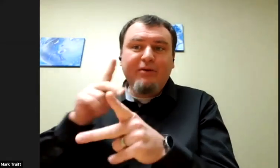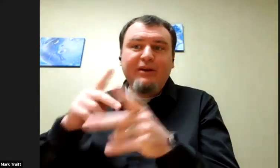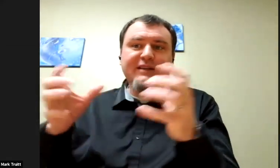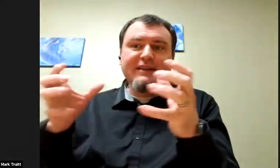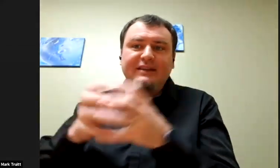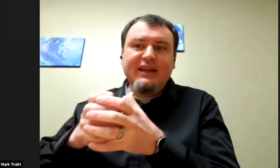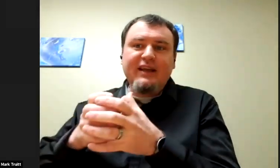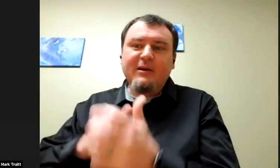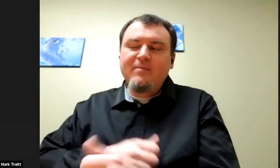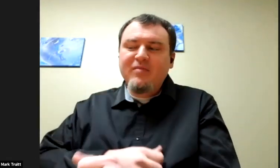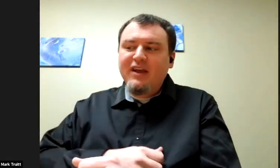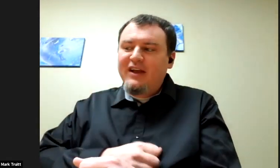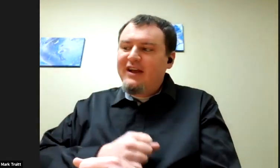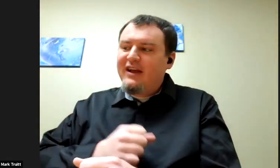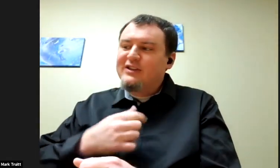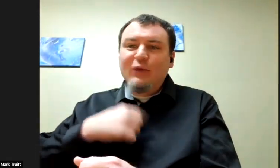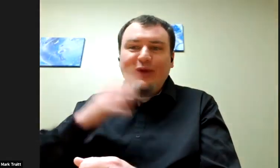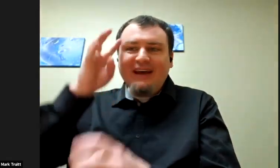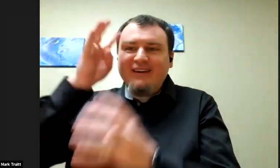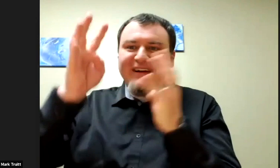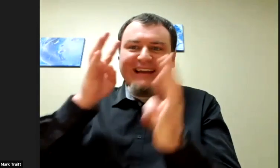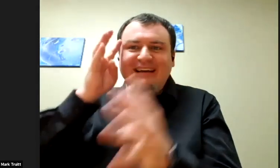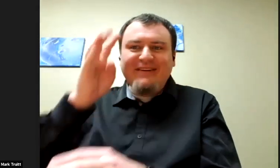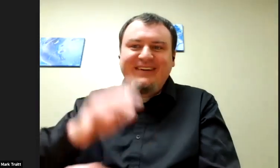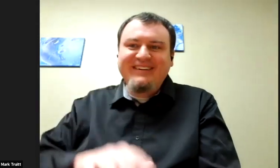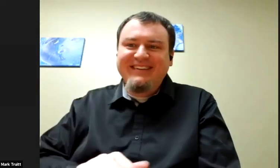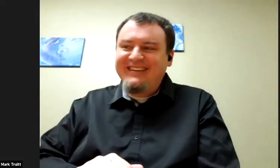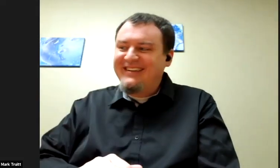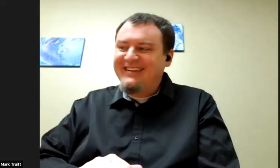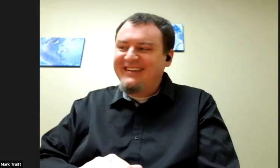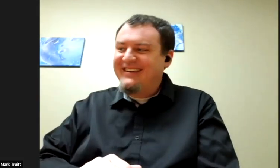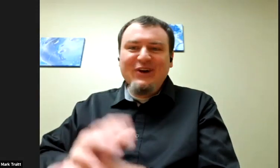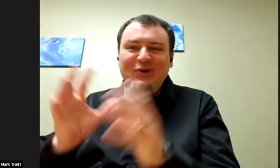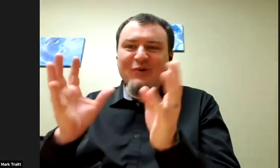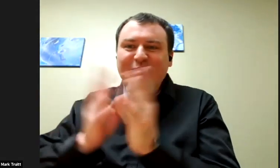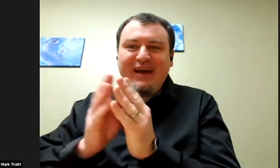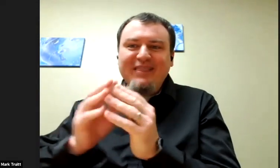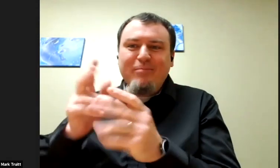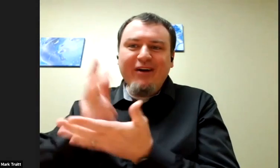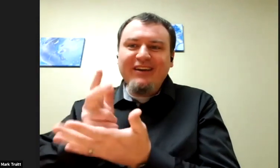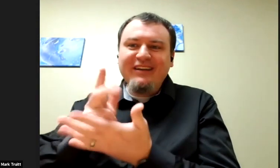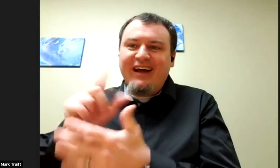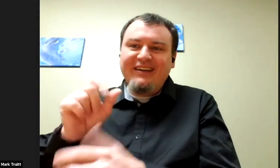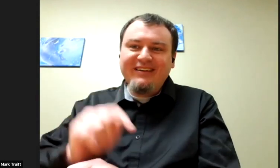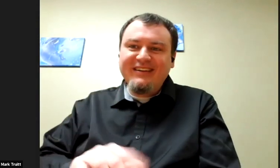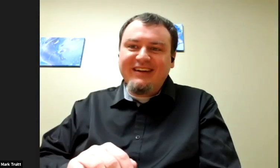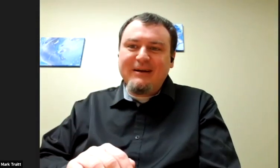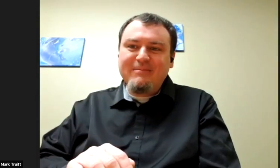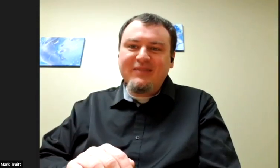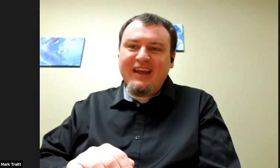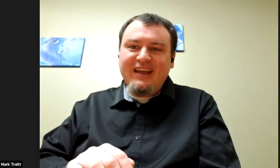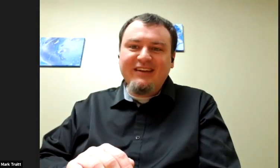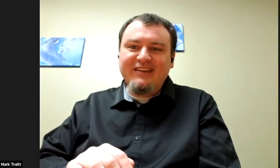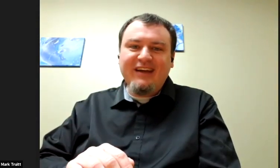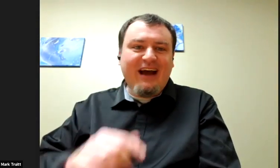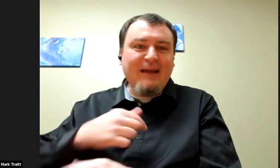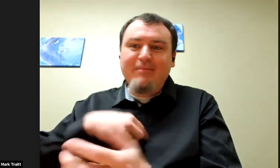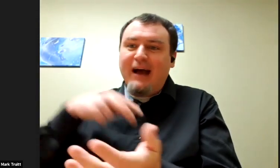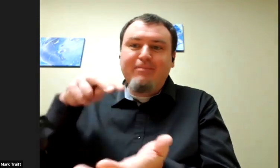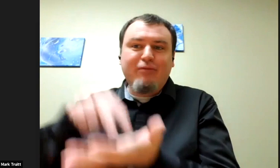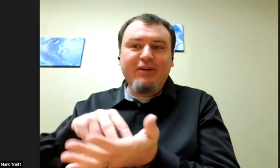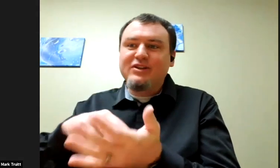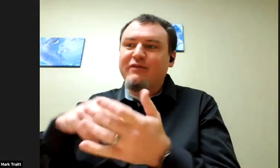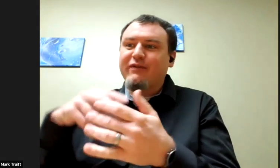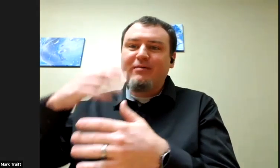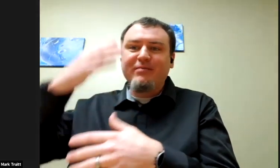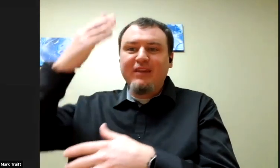my people need to get together. And so we got creative. We met in the parking lot. And